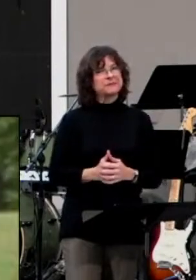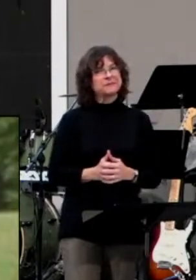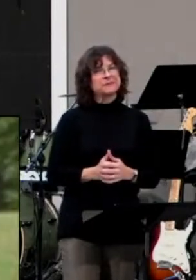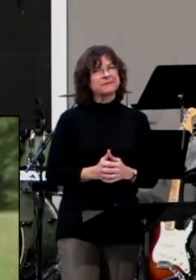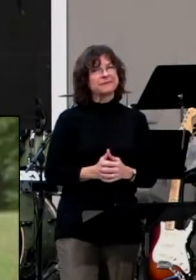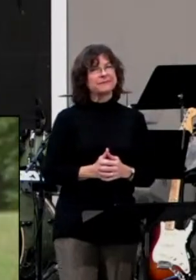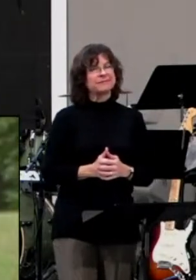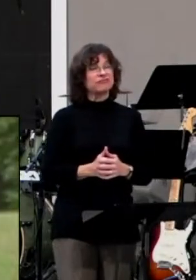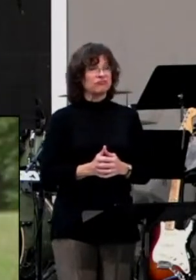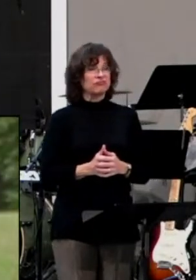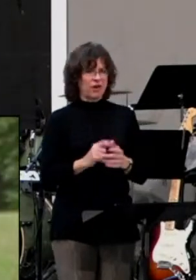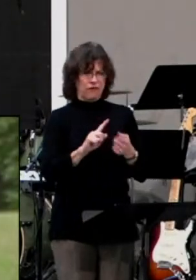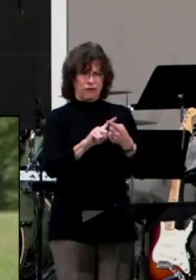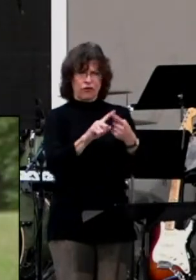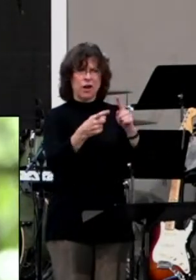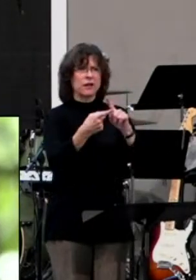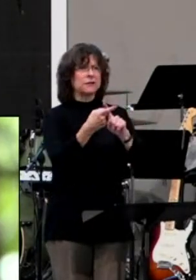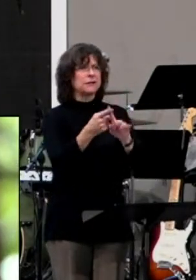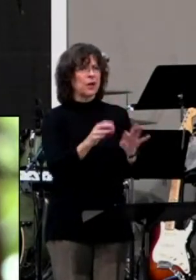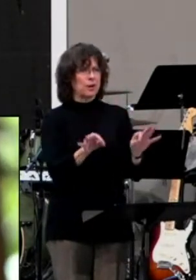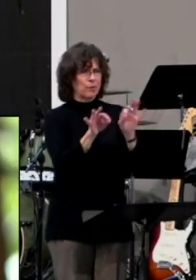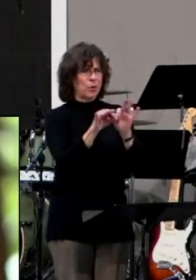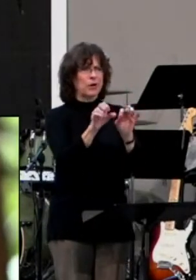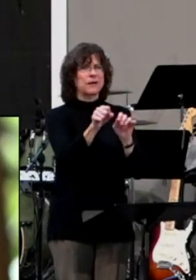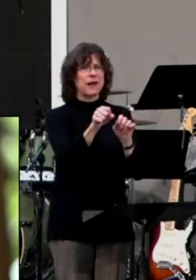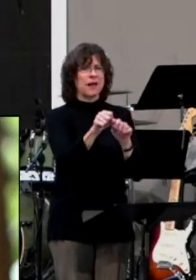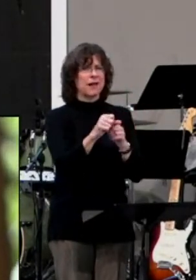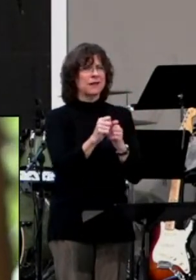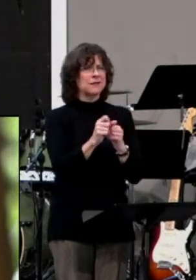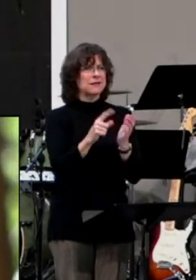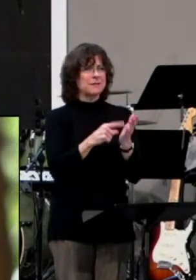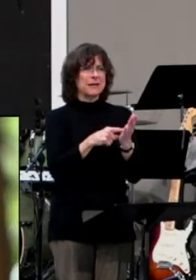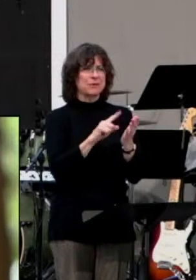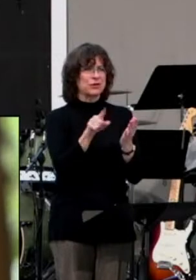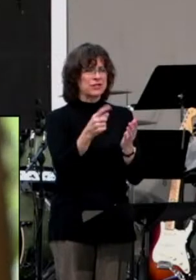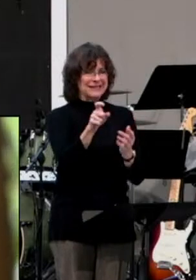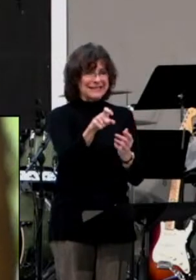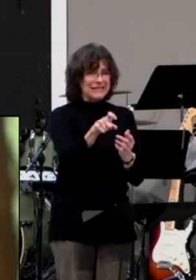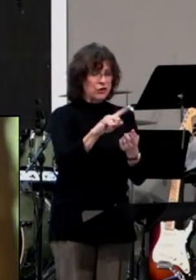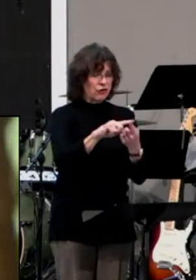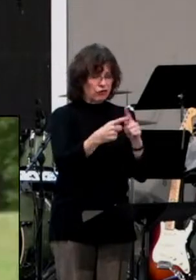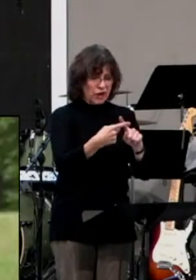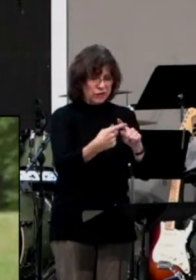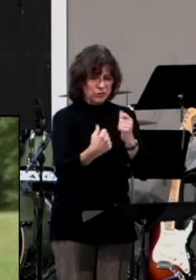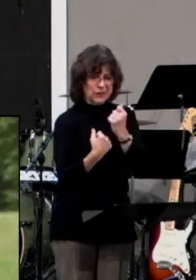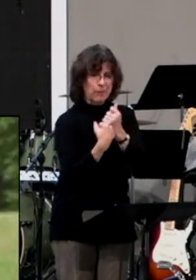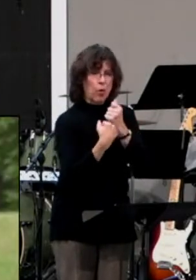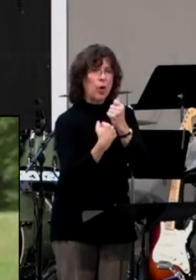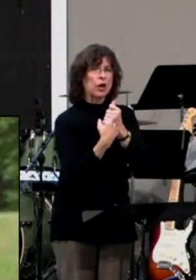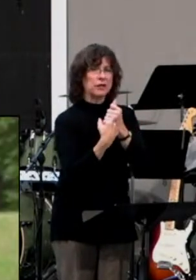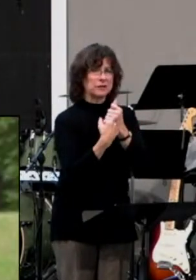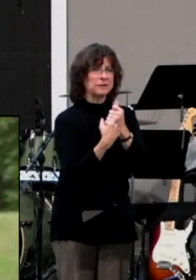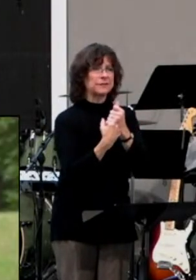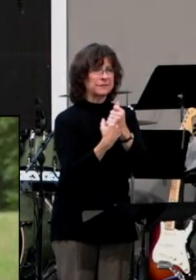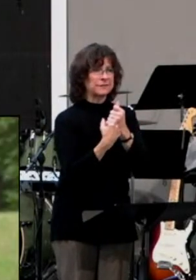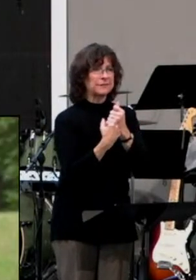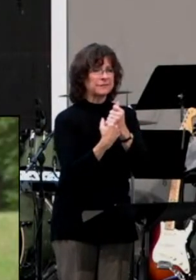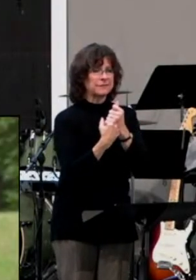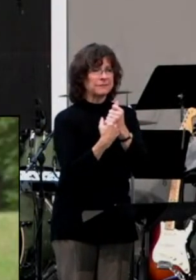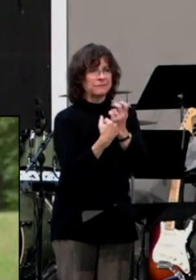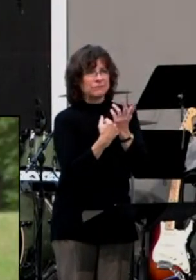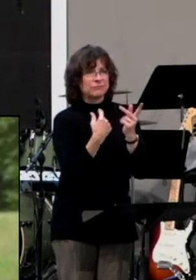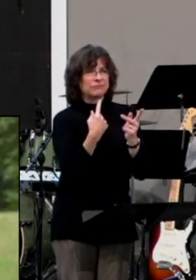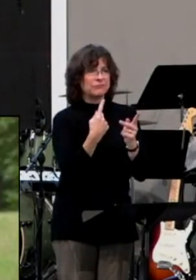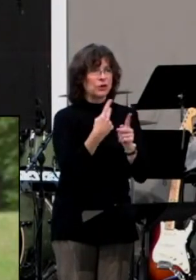Friends for me are important because, you know, sometimes just need someone there to help support me and hang out with and, you